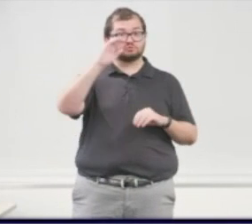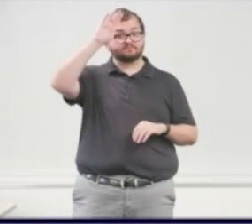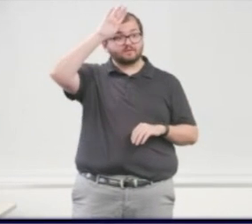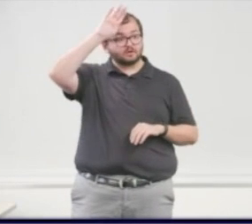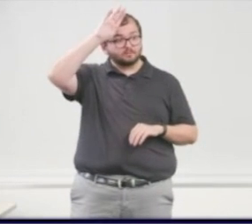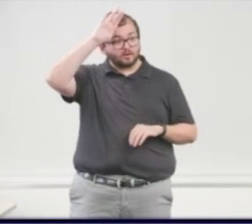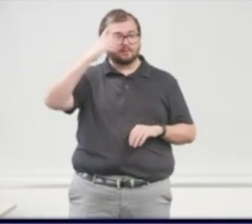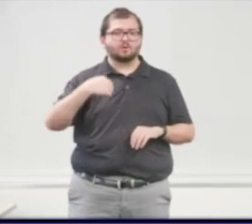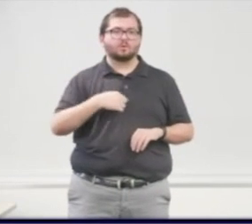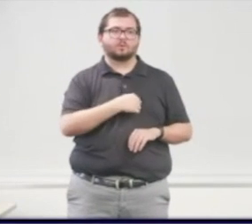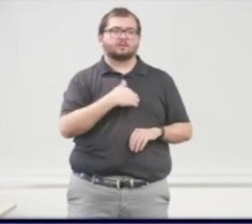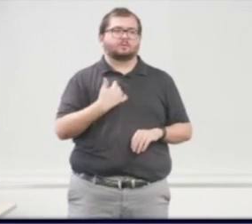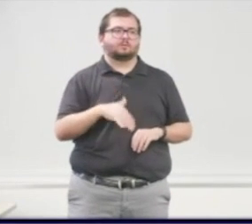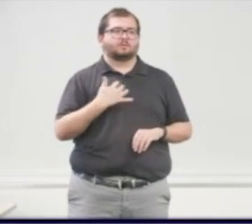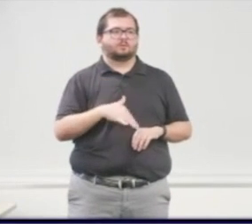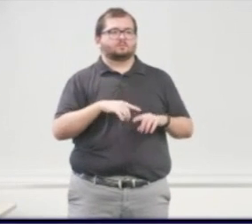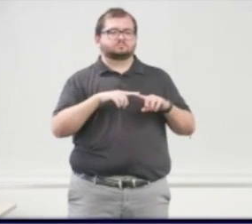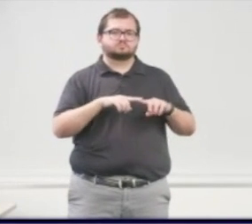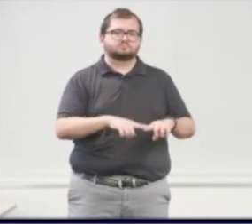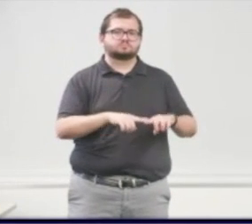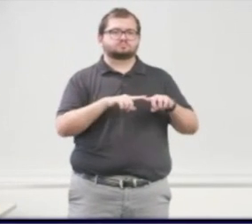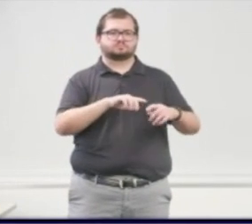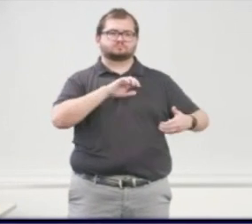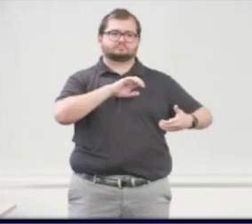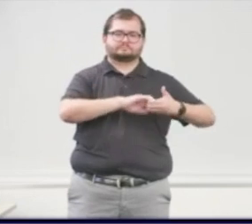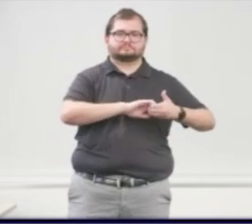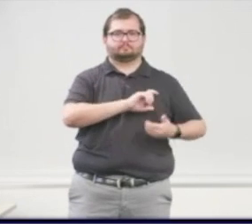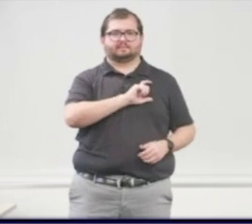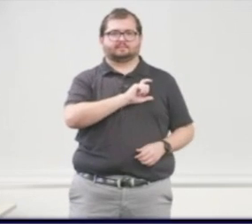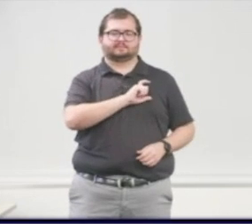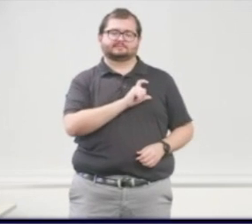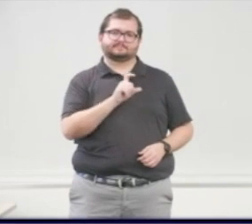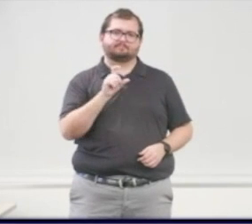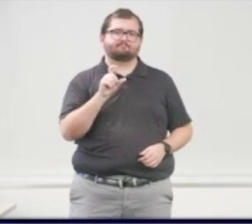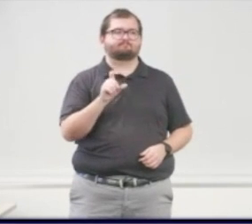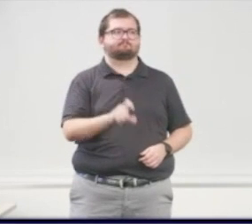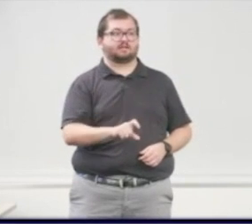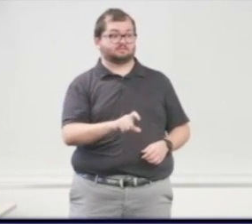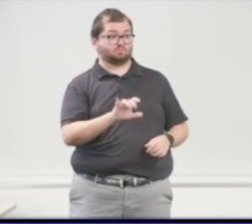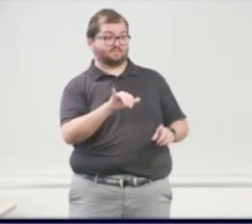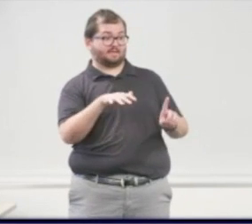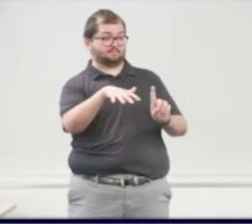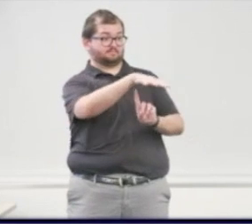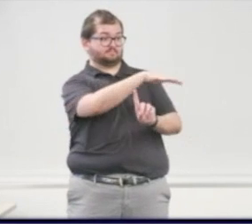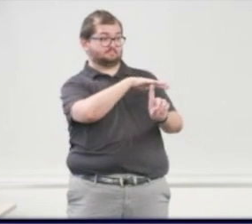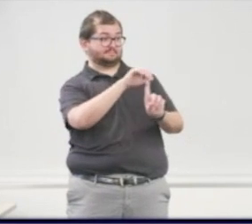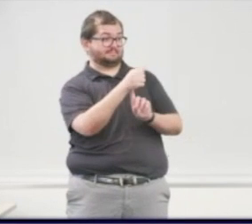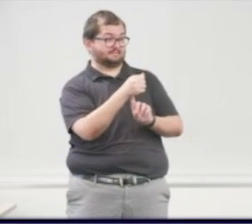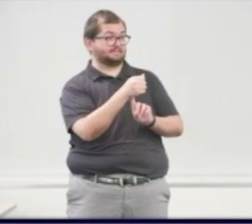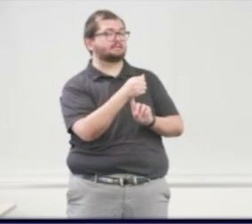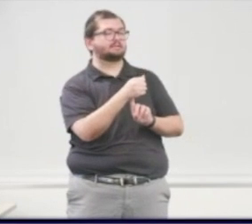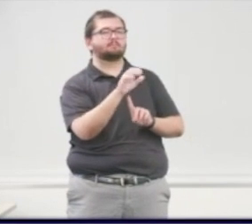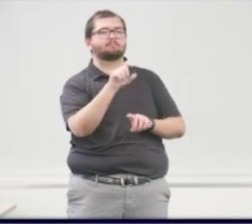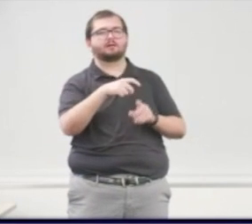department heavily relies on a relationship with the police department to secure a scene, to say it's code